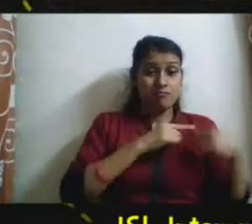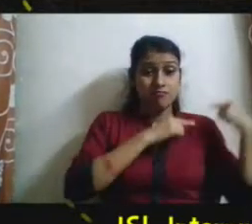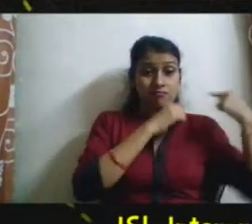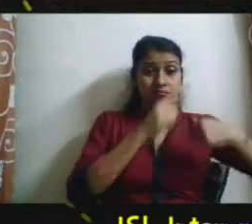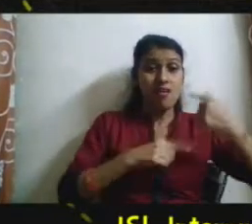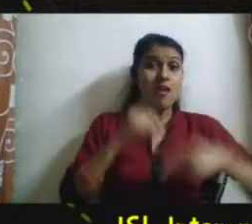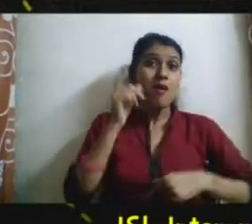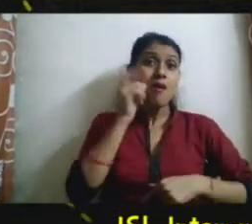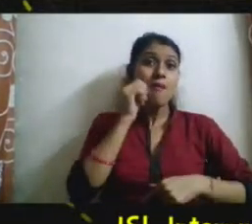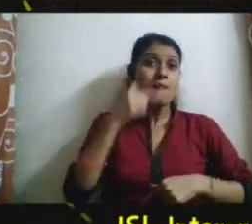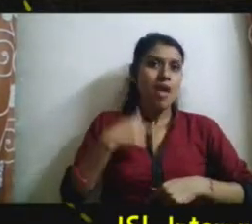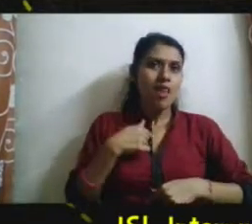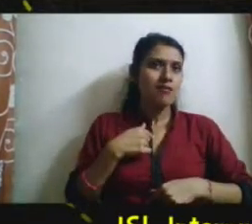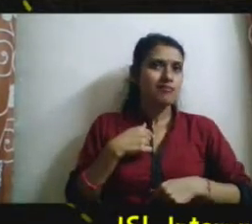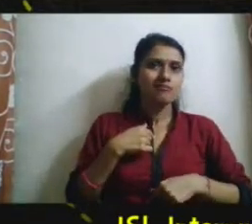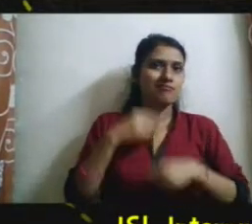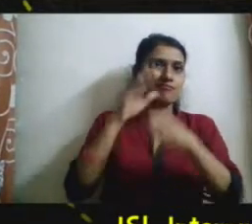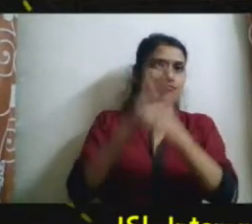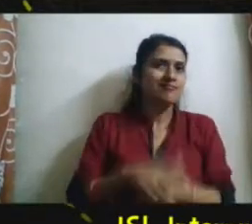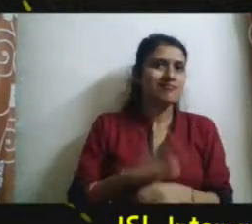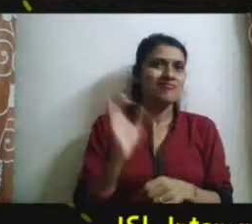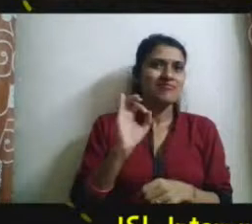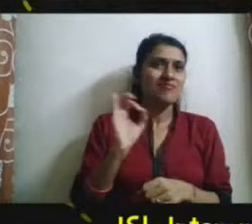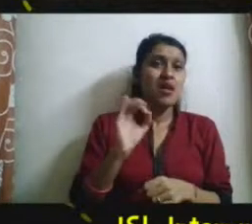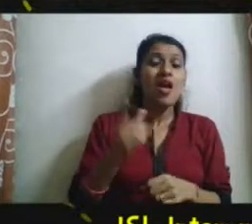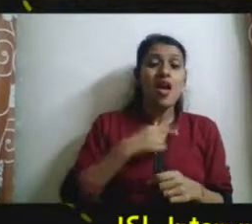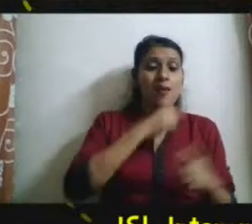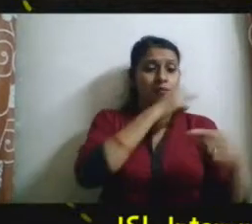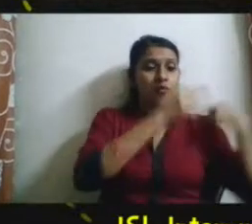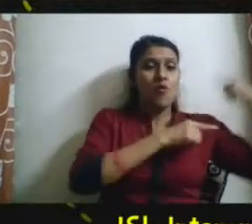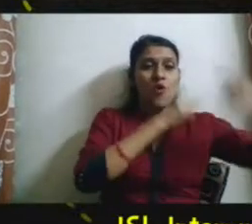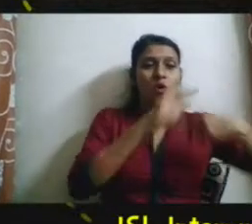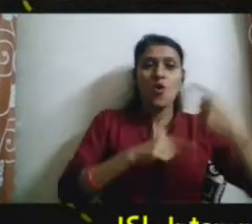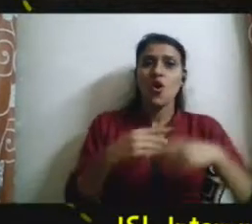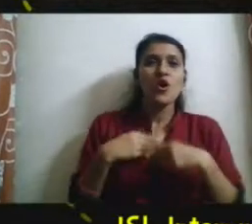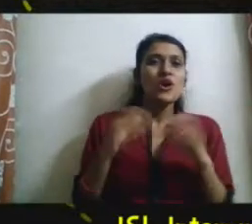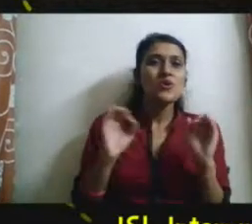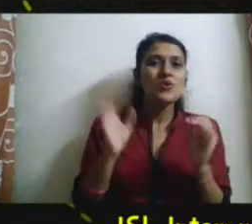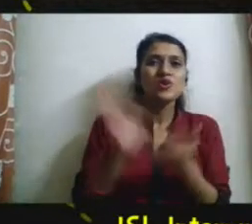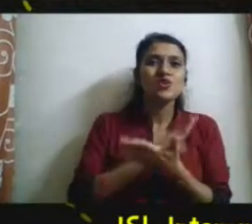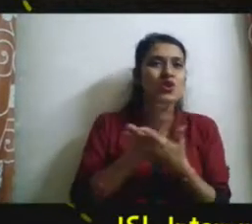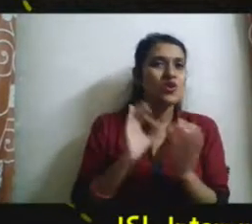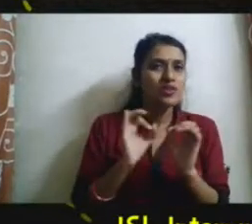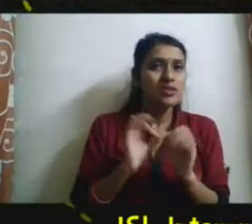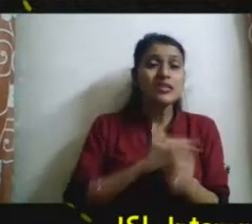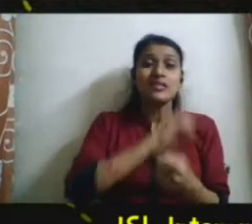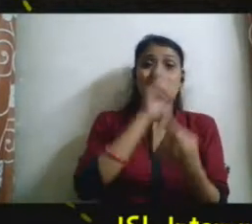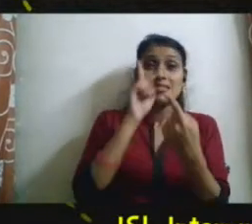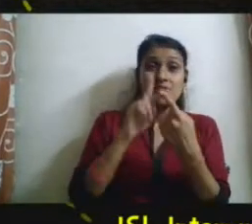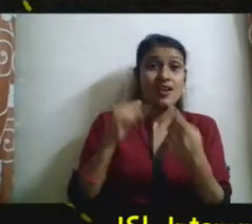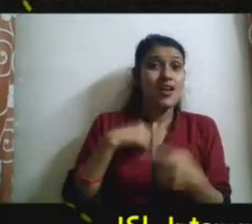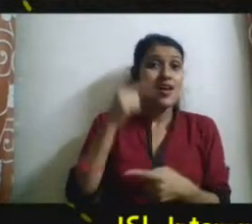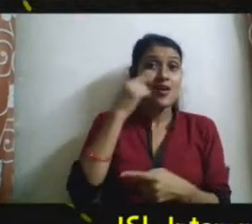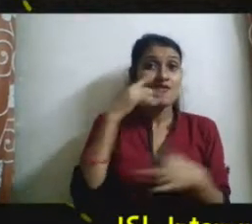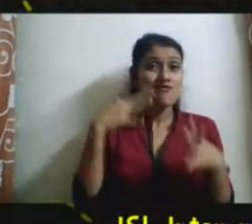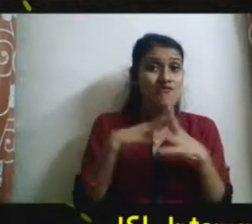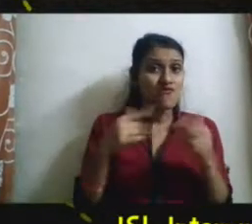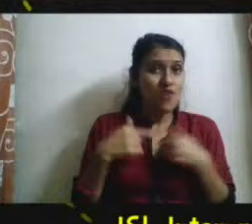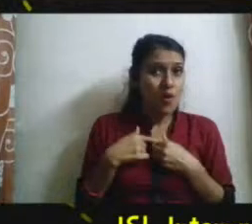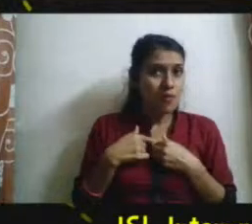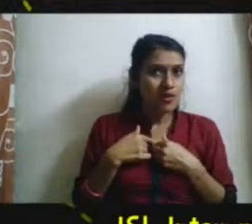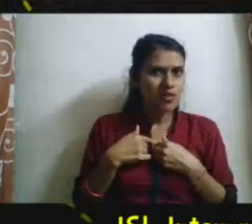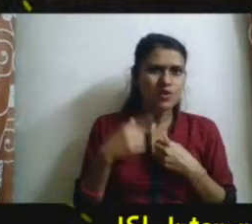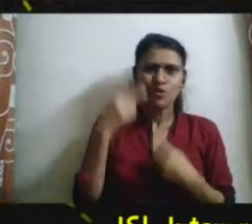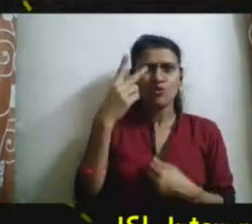musician. That I am not a Khandani musician and I am a woman gives the scribes also the right to say whatever